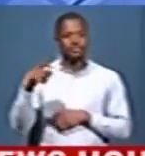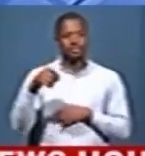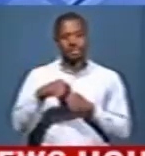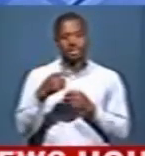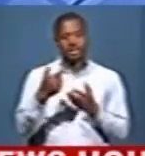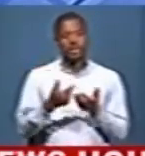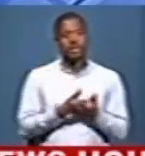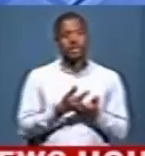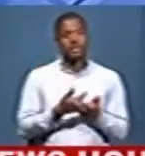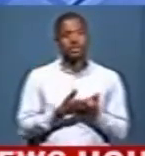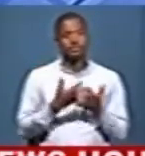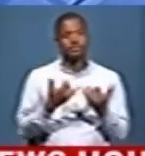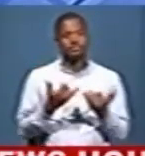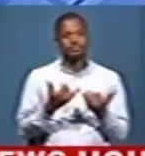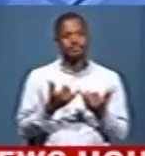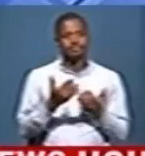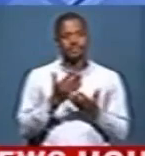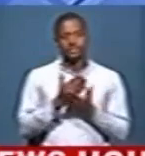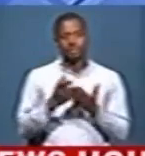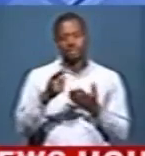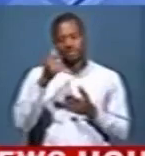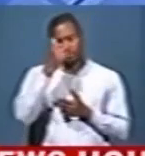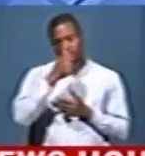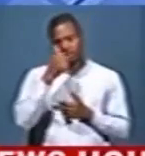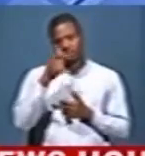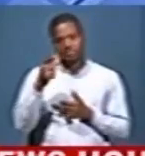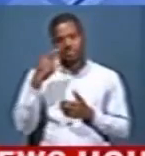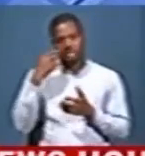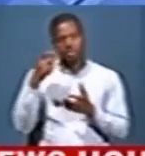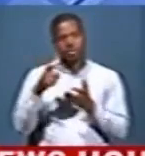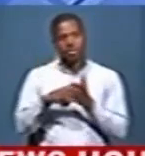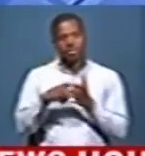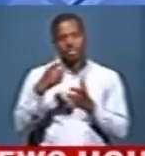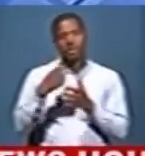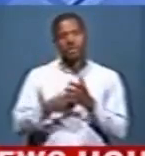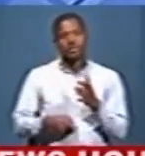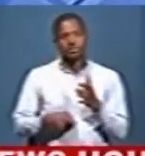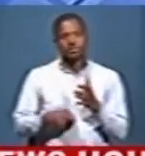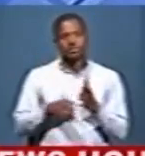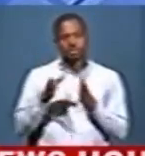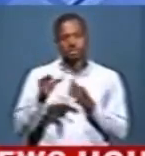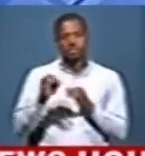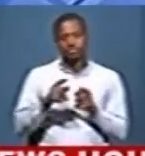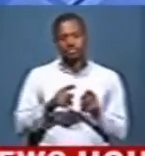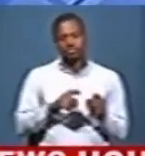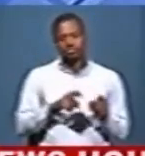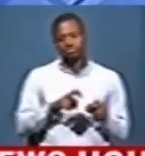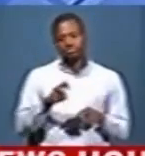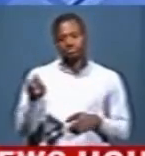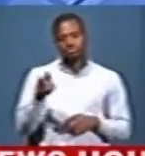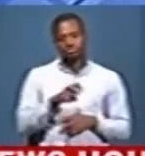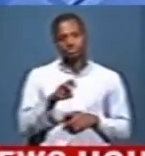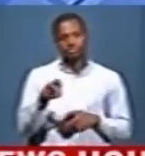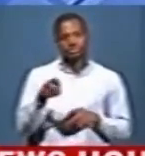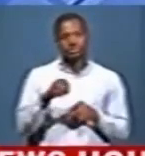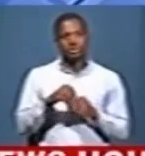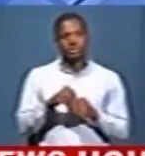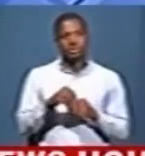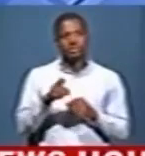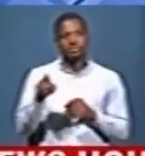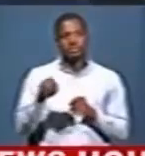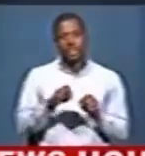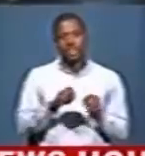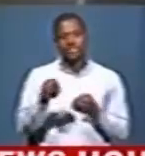Ghana is in some other African countries is recognized and taxable mode of transportation in the cotton exporter.